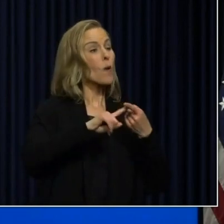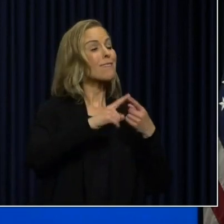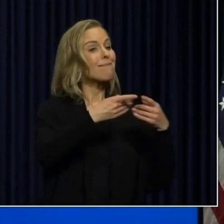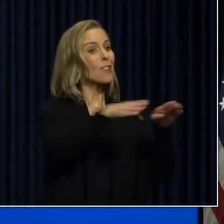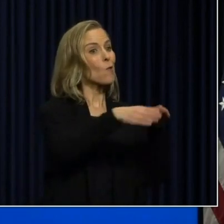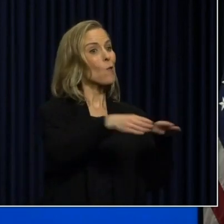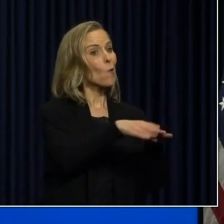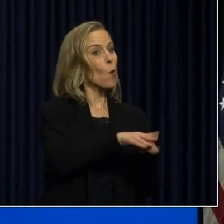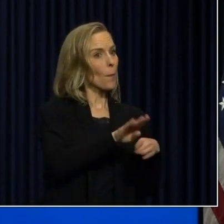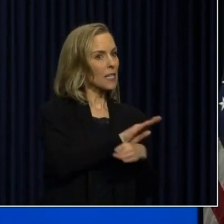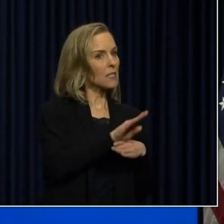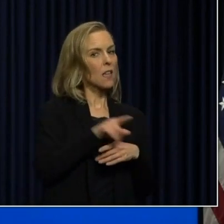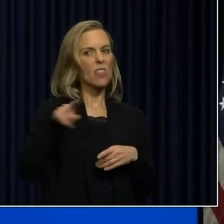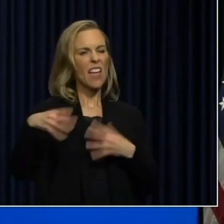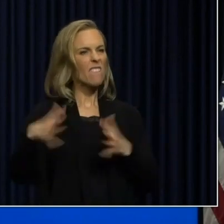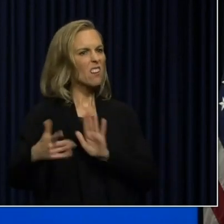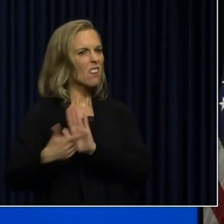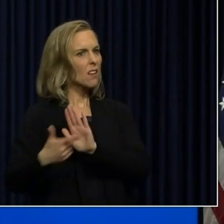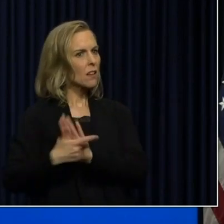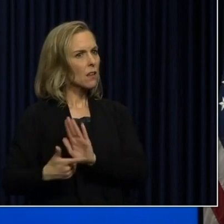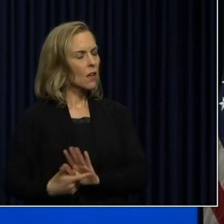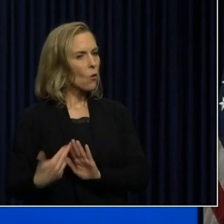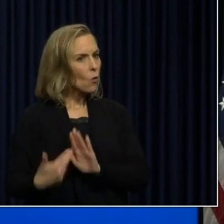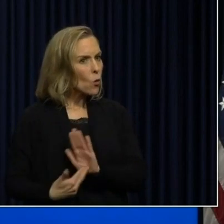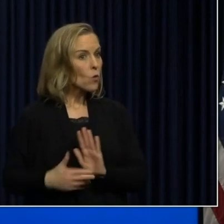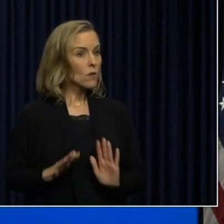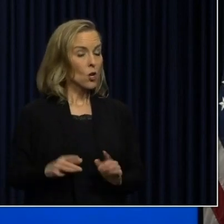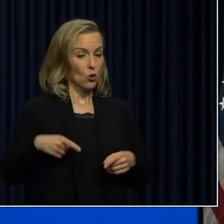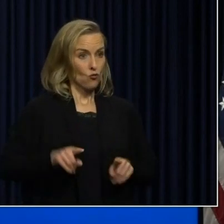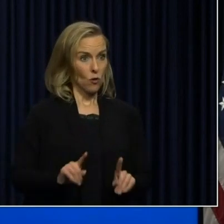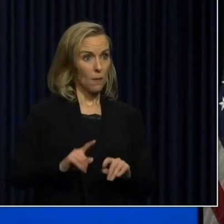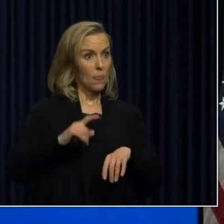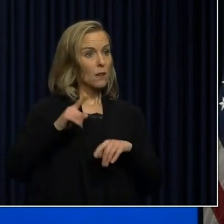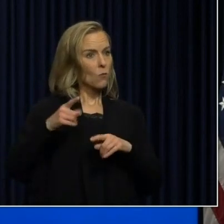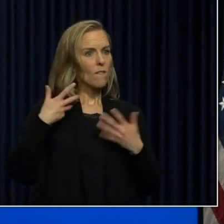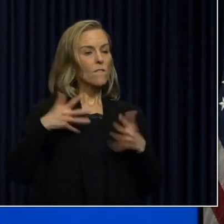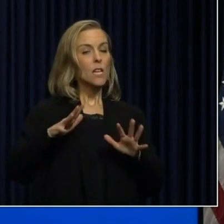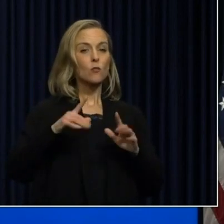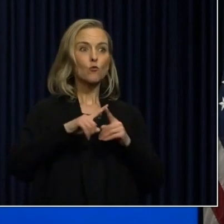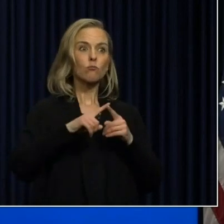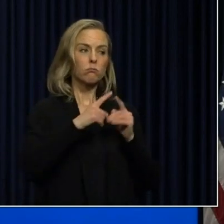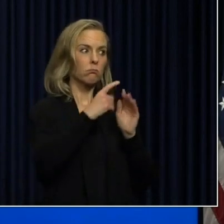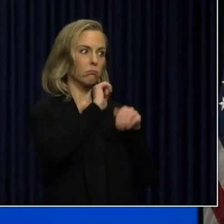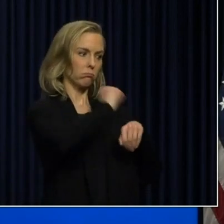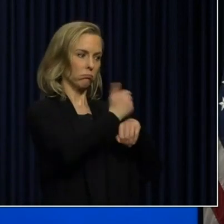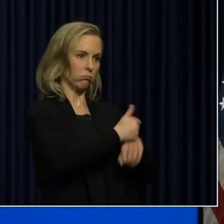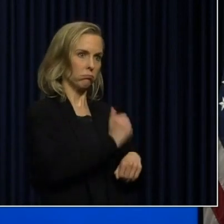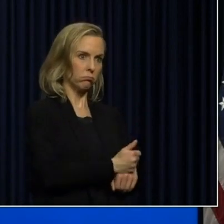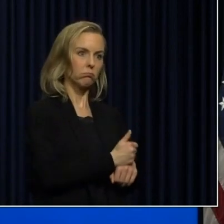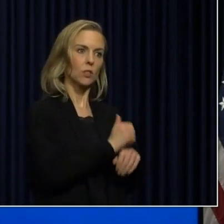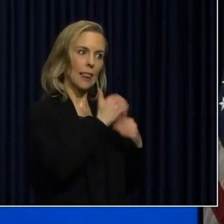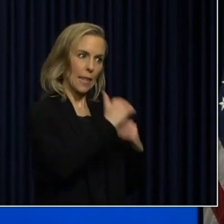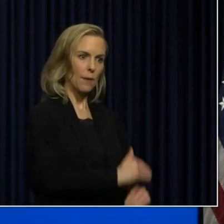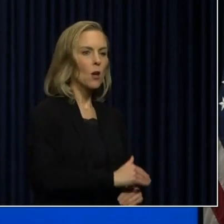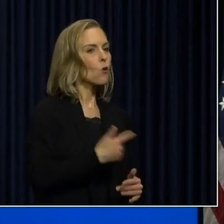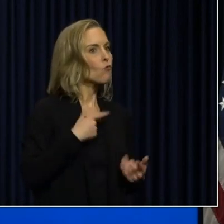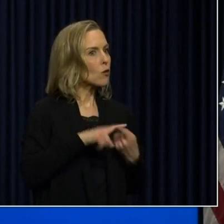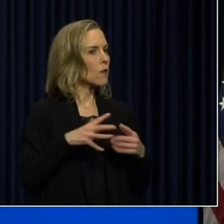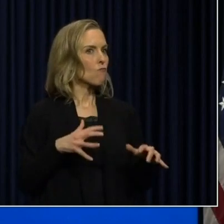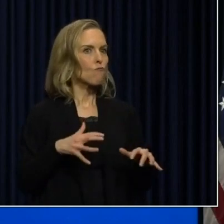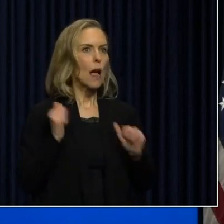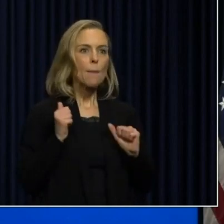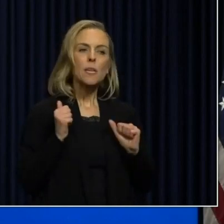there were violations of the rules. And so at the time we were creating all of these restrictions, we were trying to very